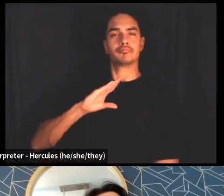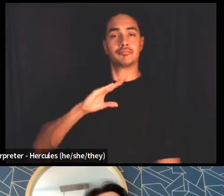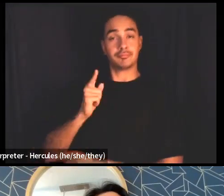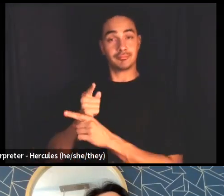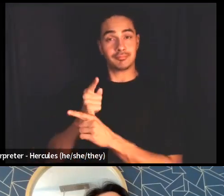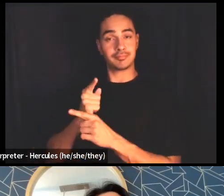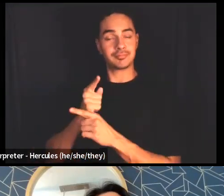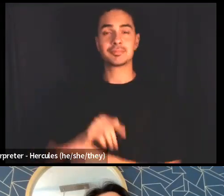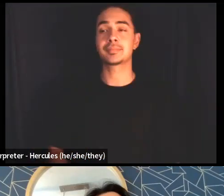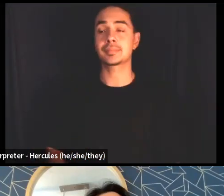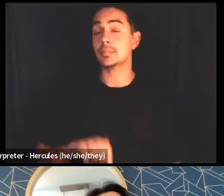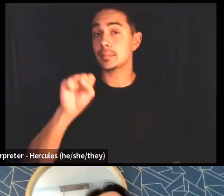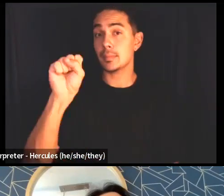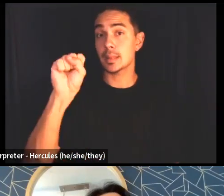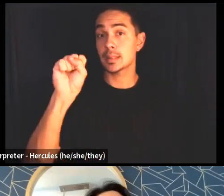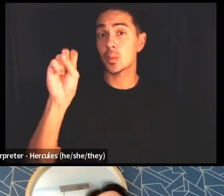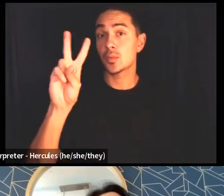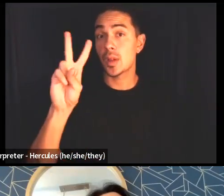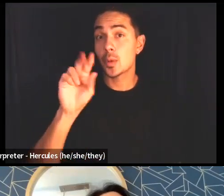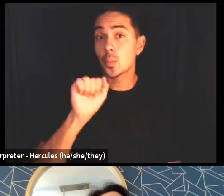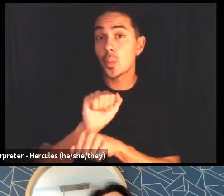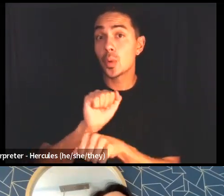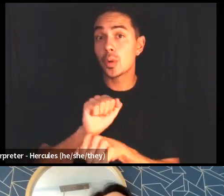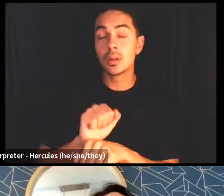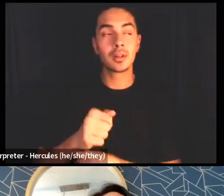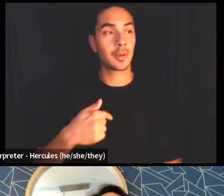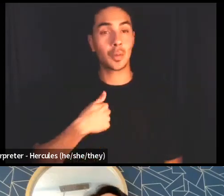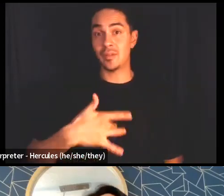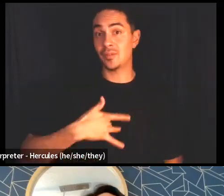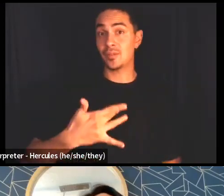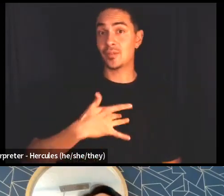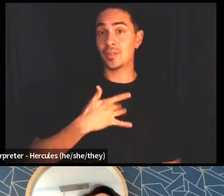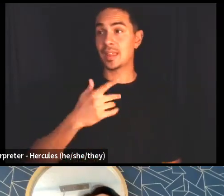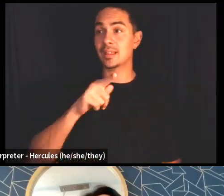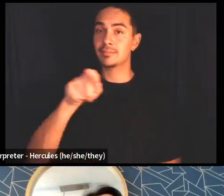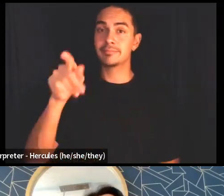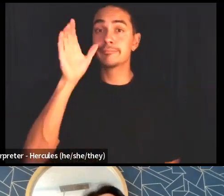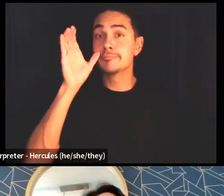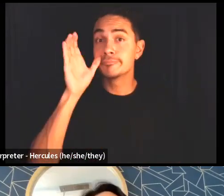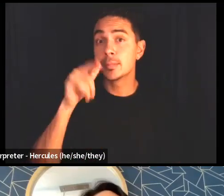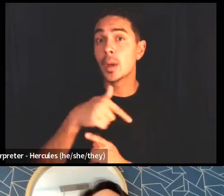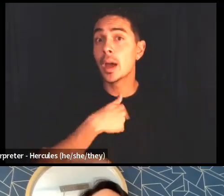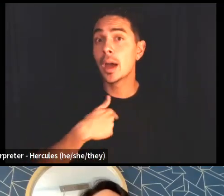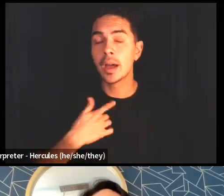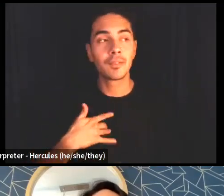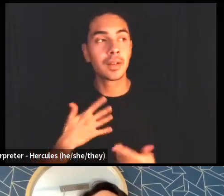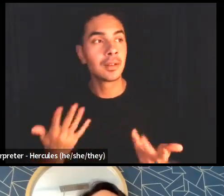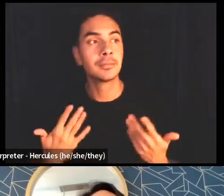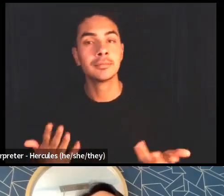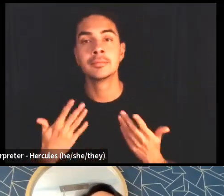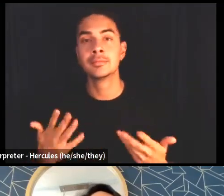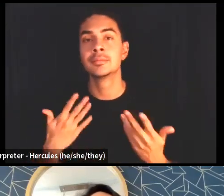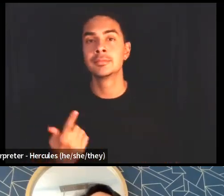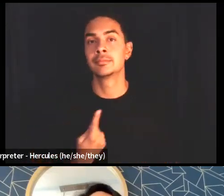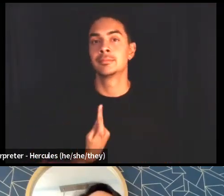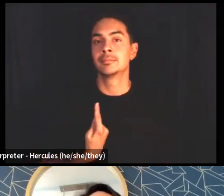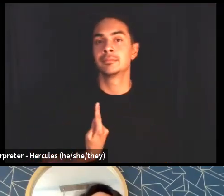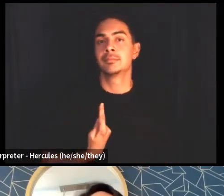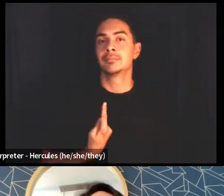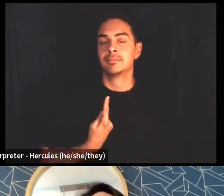all get to be seen and get to be heard all the time, right? Like, that's a thing. So,